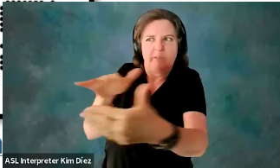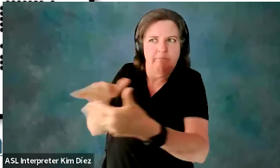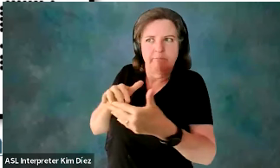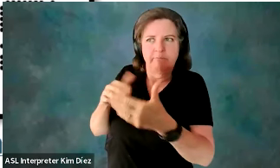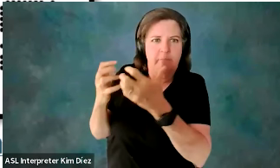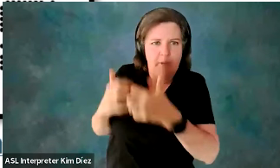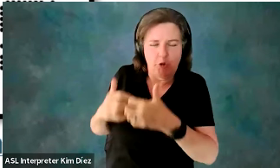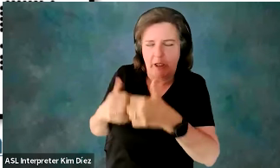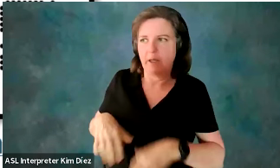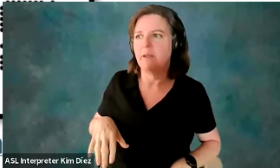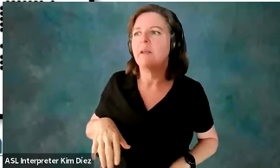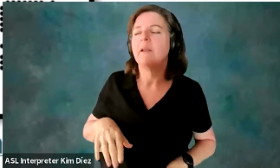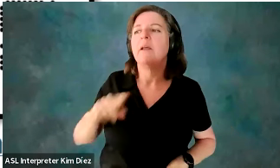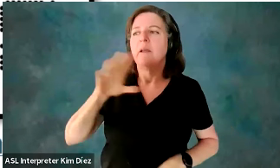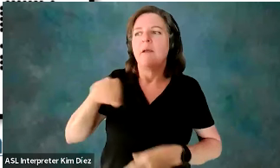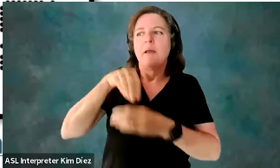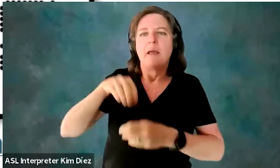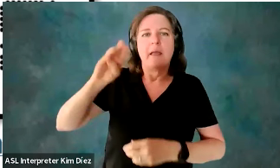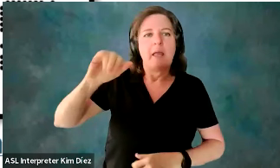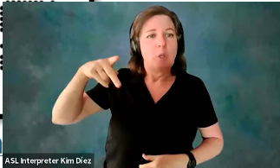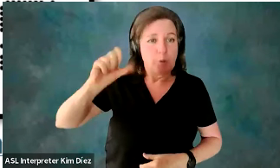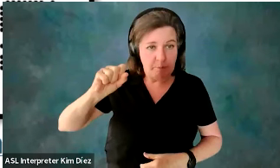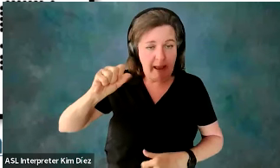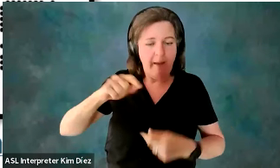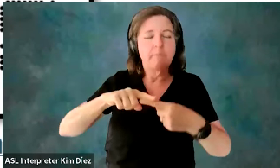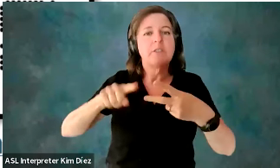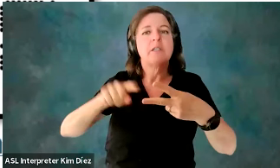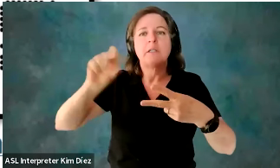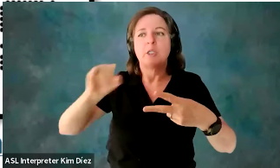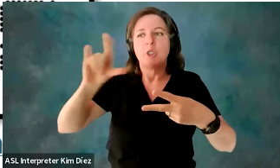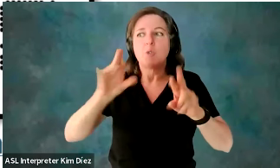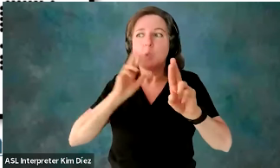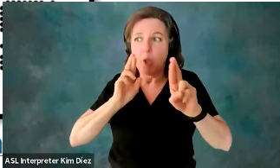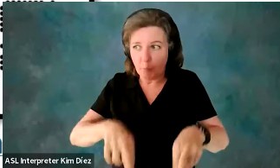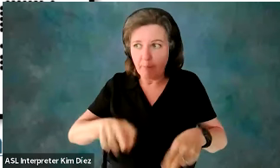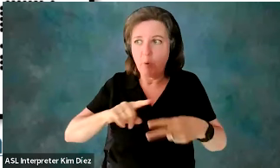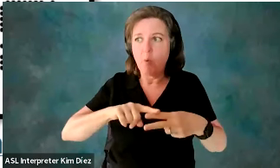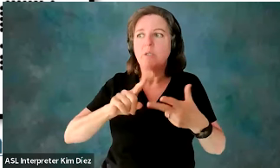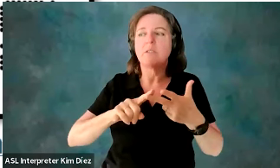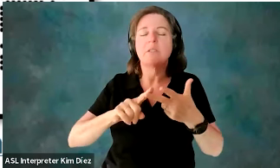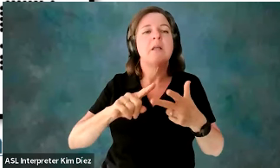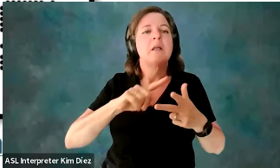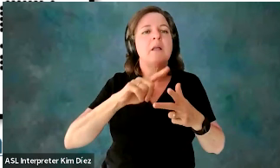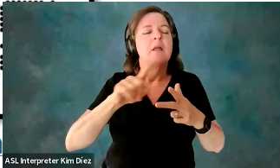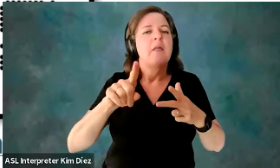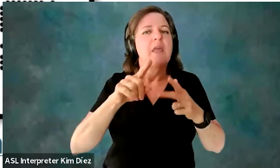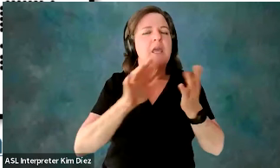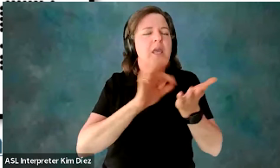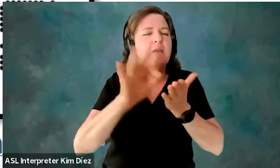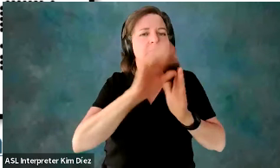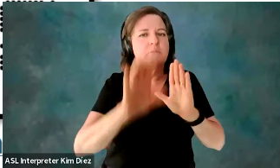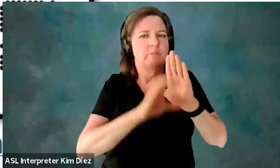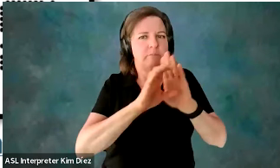tool. This includes maps with soil reports and the suitability ratings. And it's used for